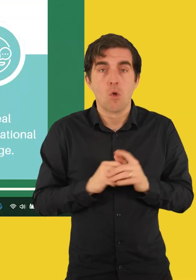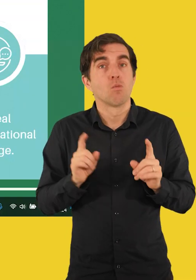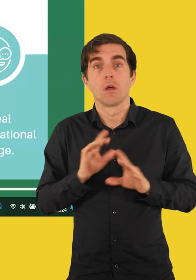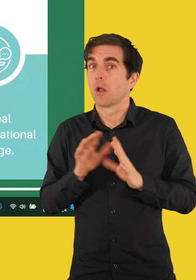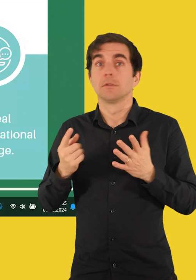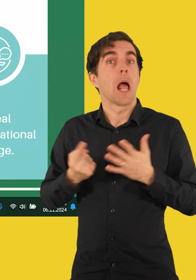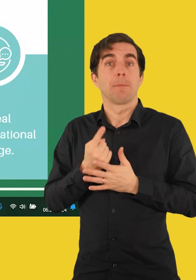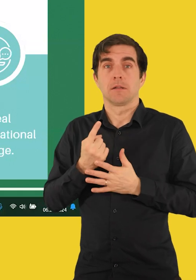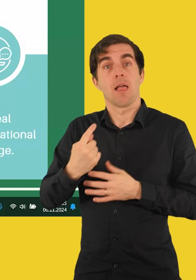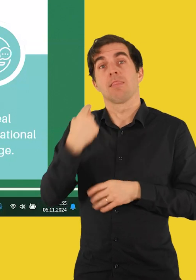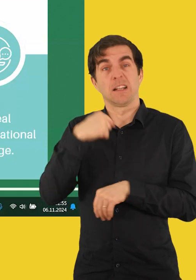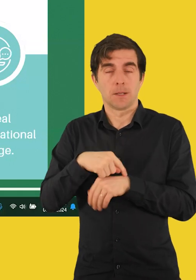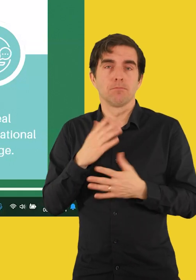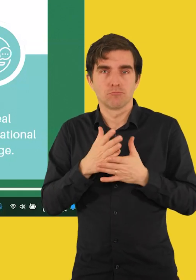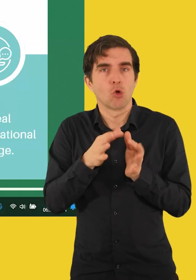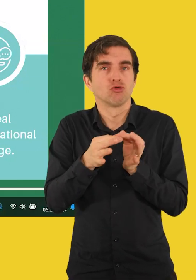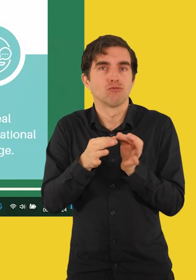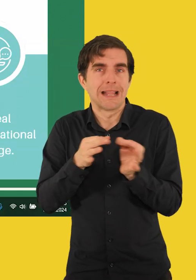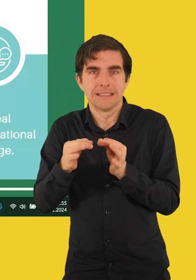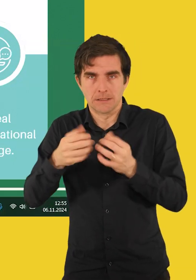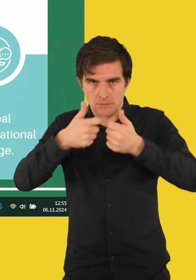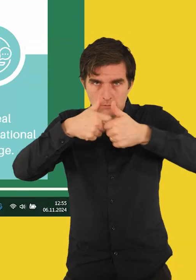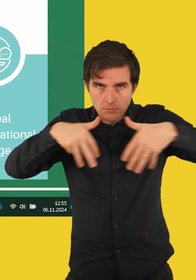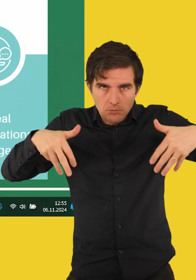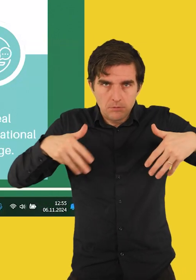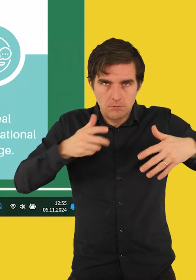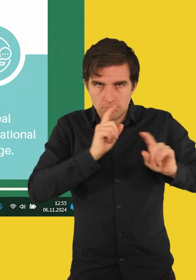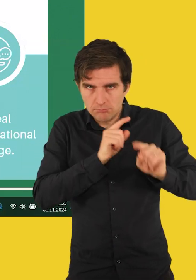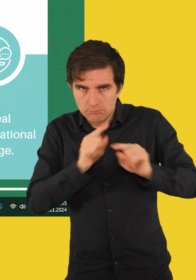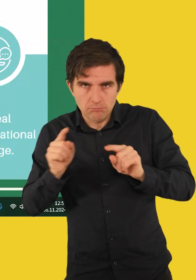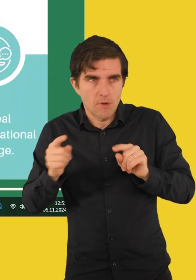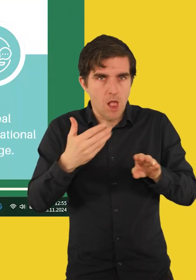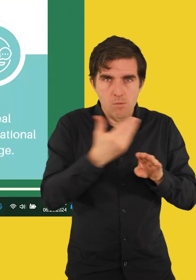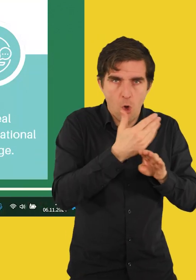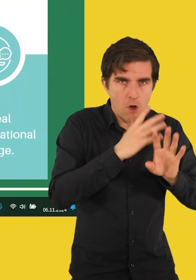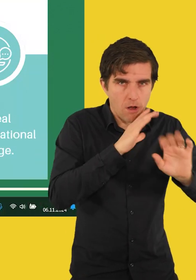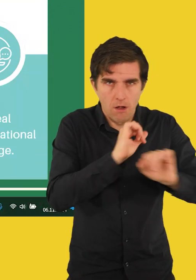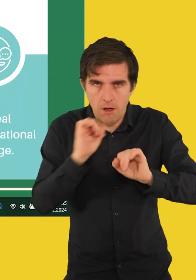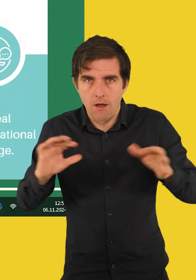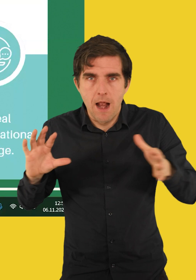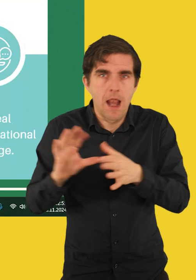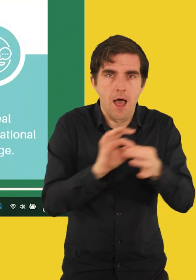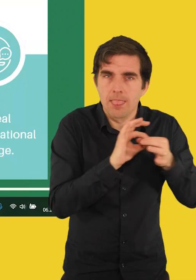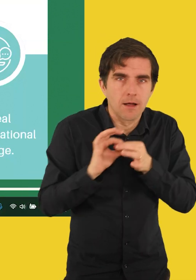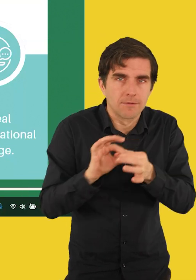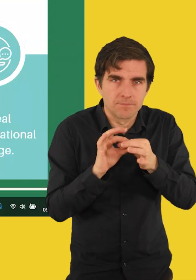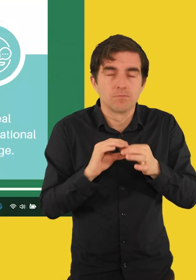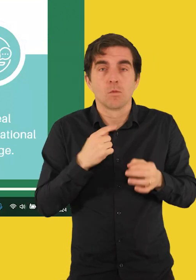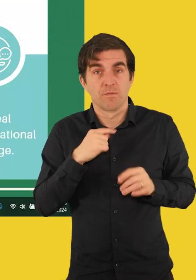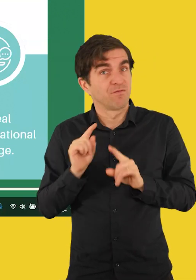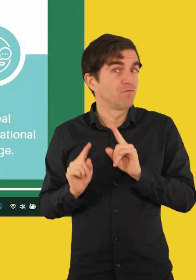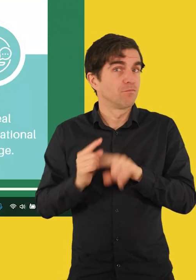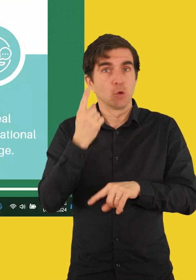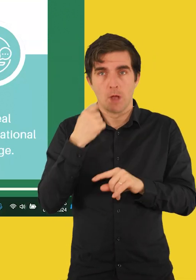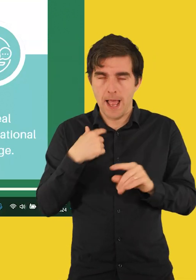what wasn't existing at that point was a strategic umbrella that brought all the efforts together. So that was one of